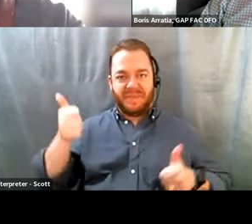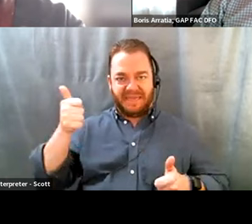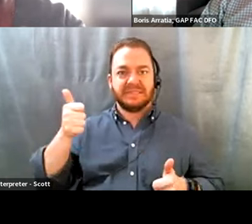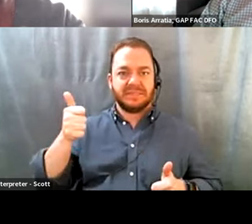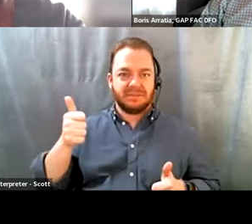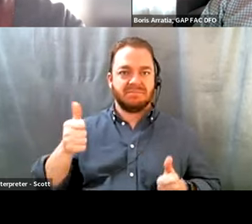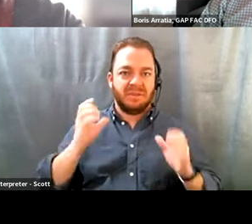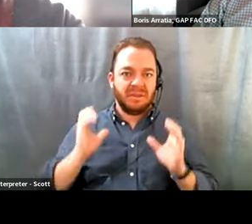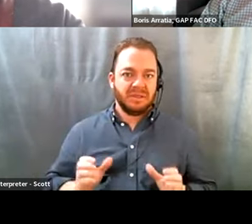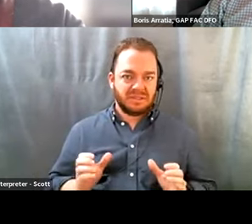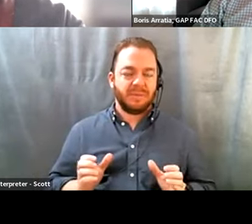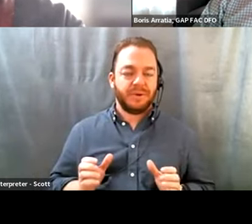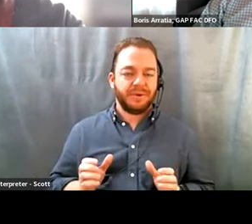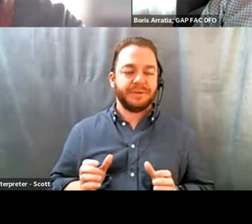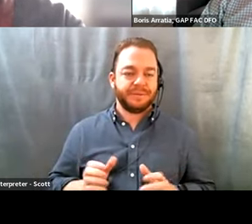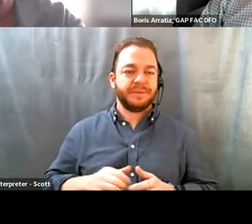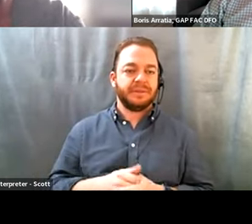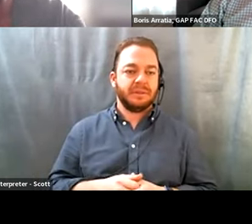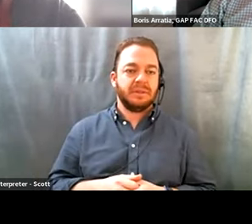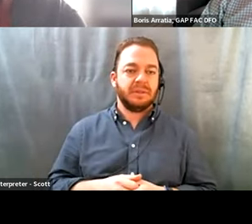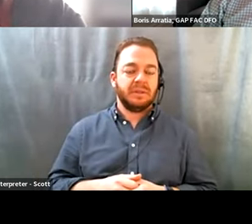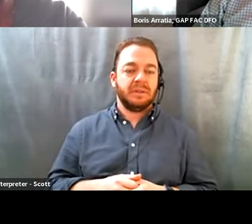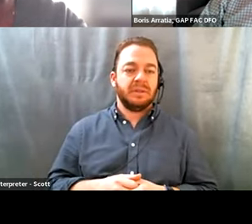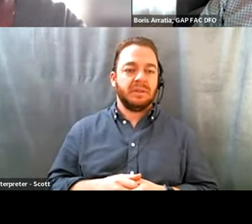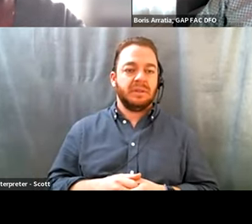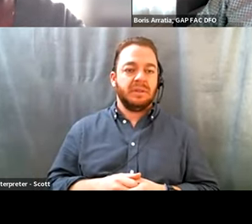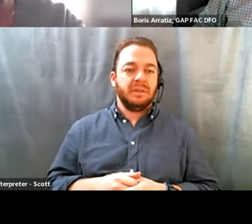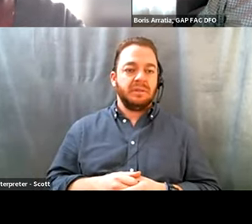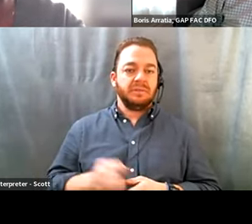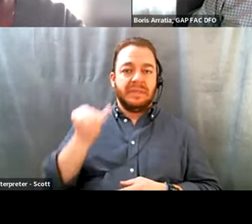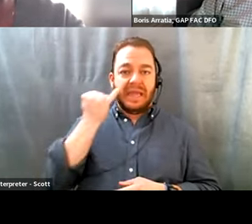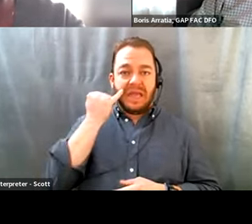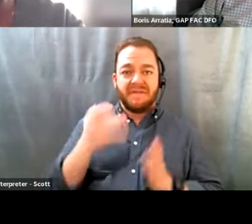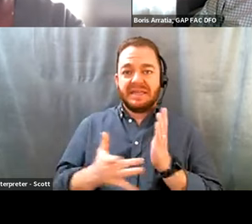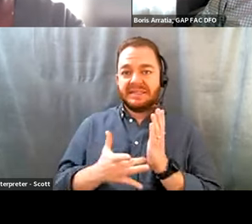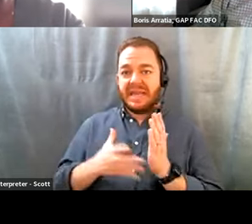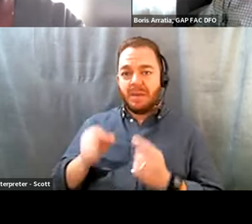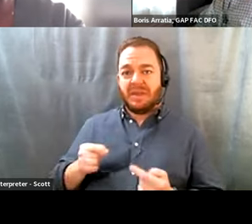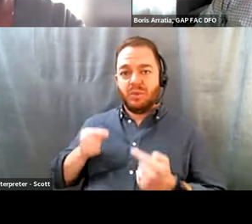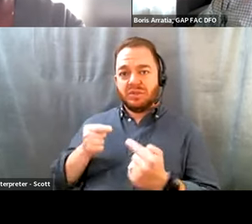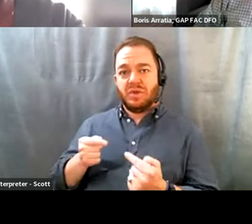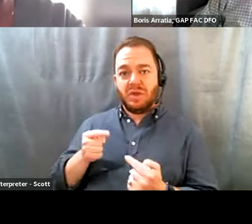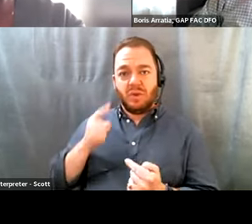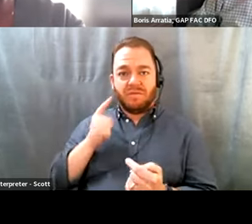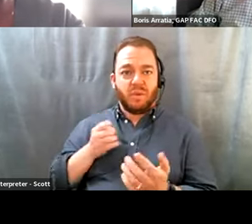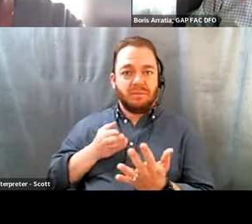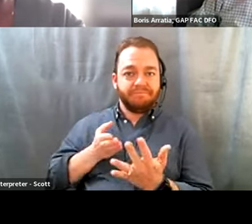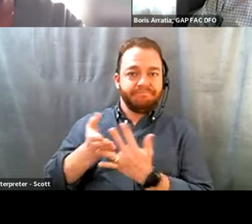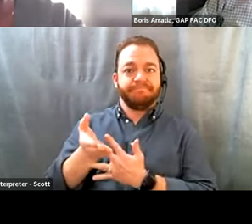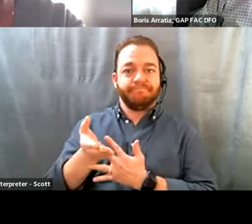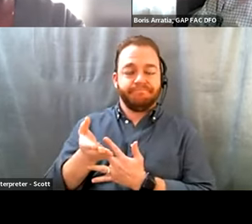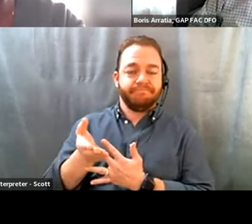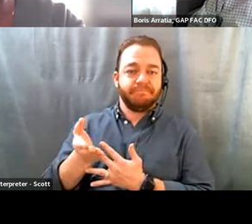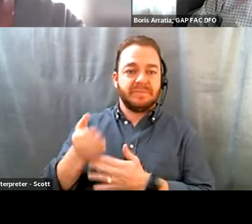customers. So, you know, if a tech company is going to struggle to penetrate and get into,